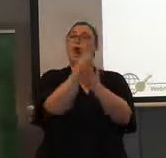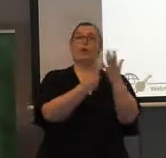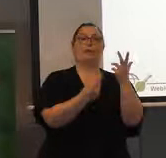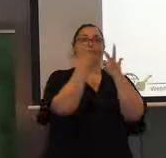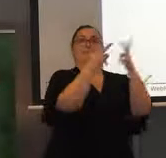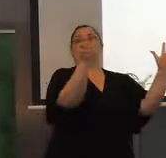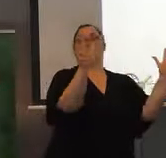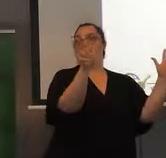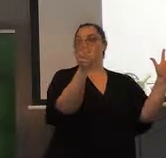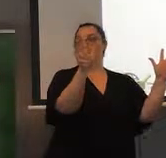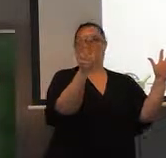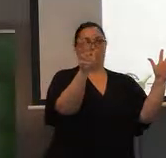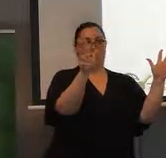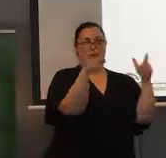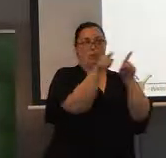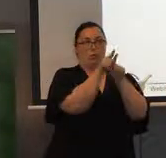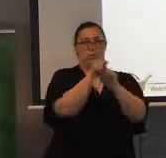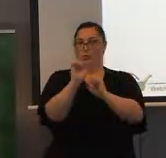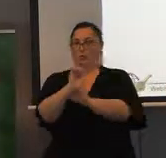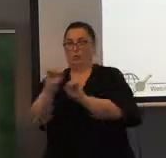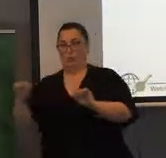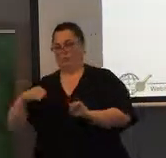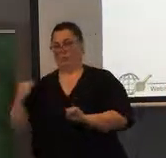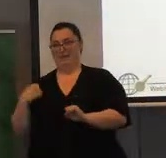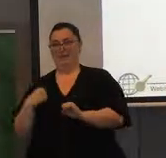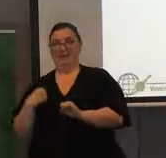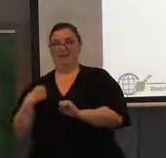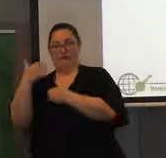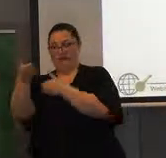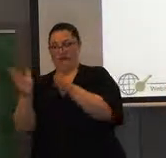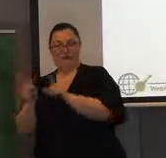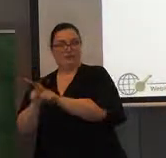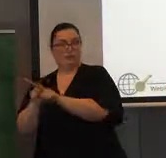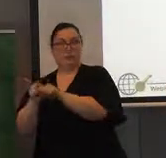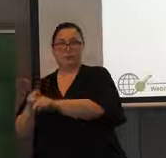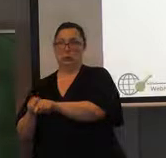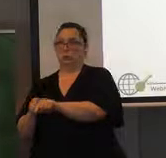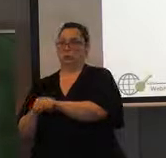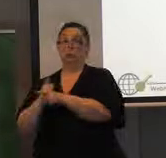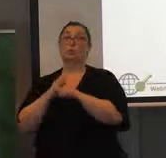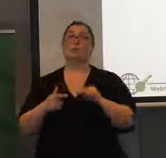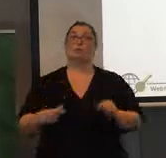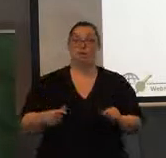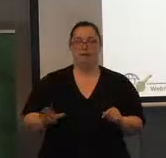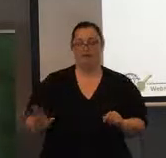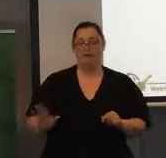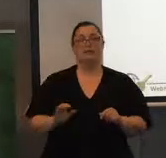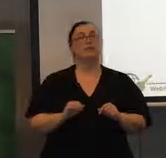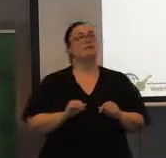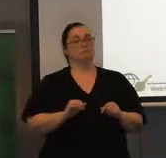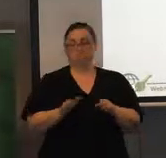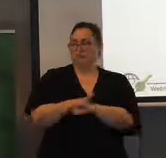stuff facing to the public, it's what's facing your staff as well. And we'll be looking at that as to why that is in just a